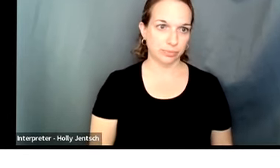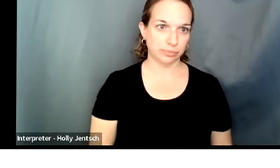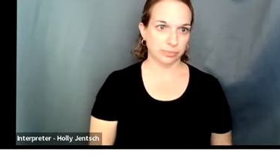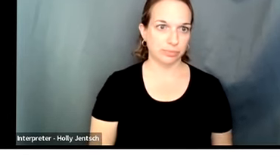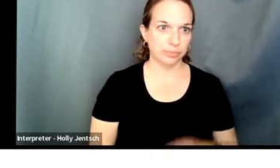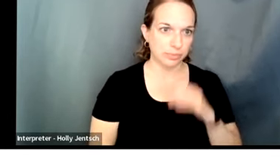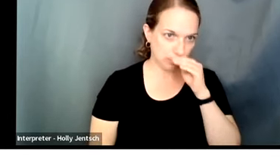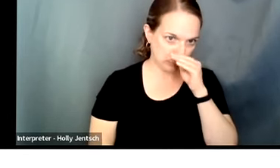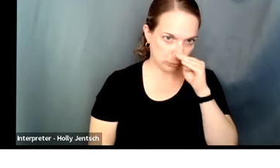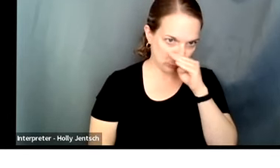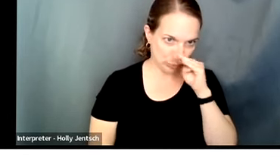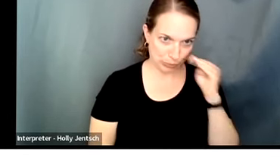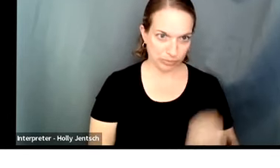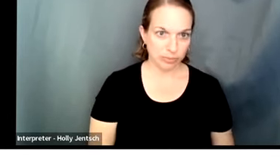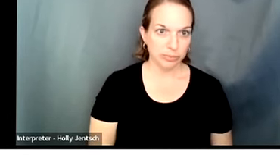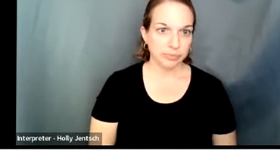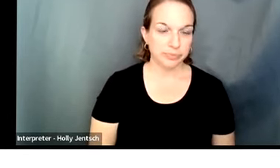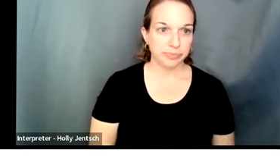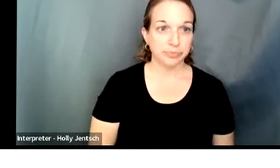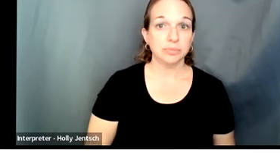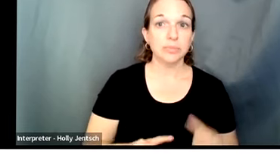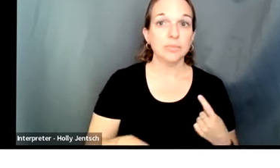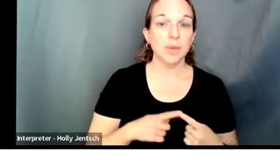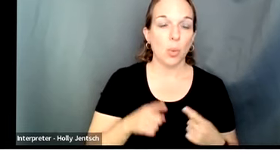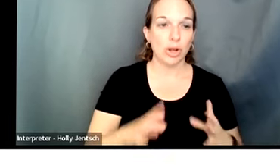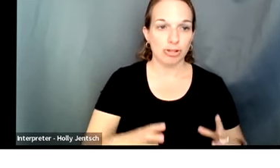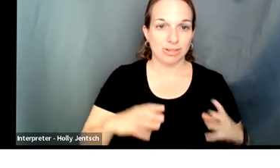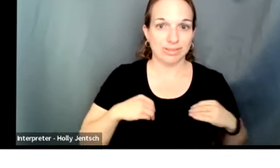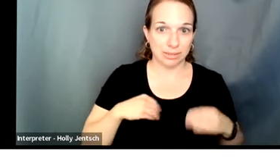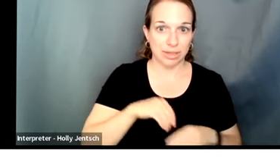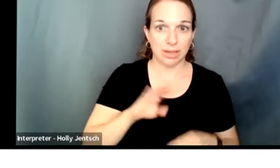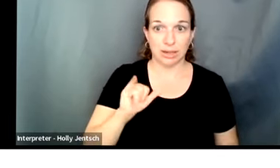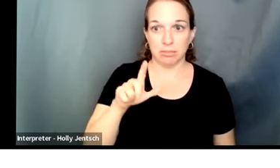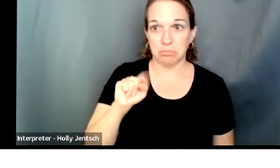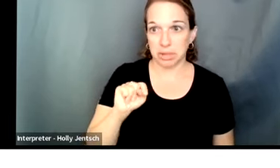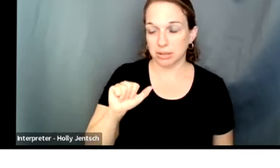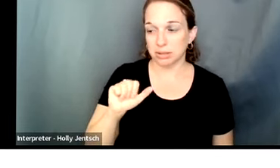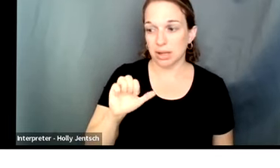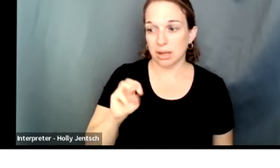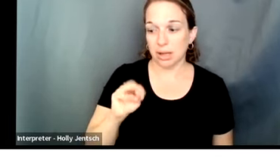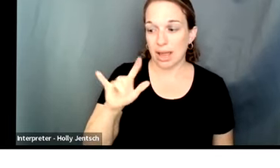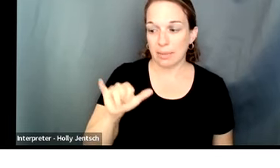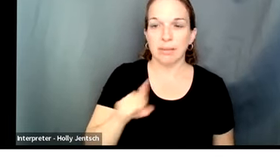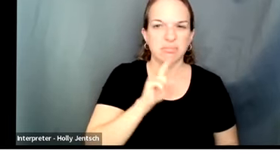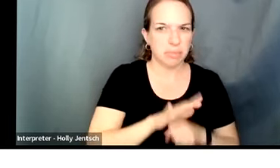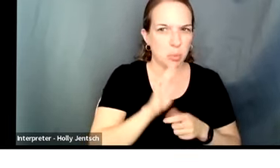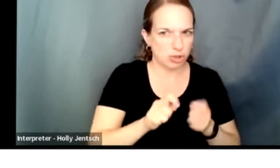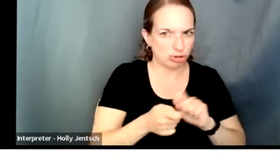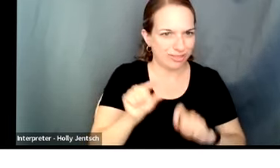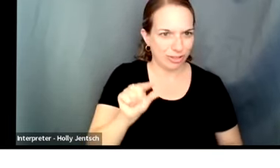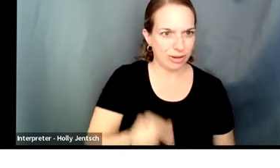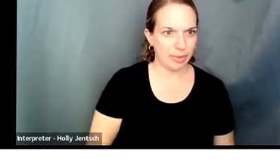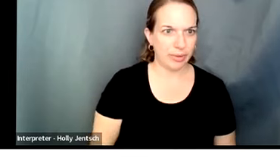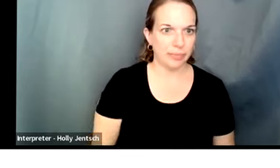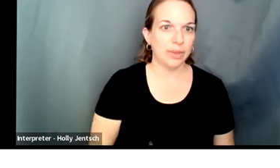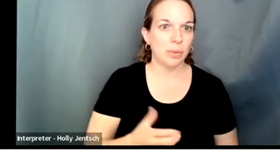Okay, so once you are actually accepted into the BILT Academy, your commitments change a little bit. We're asking